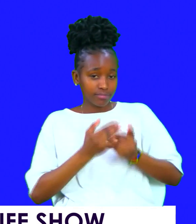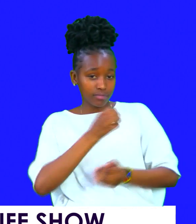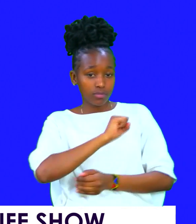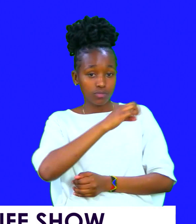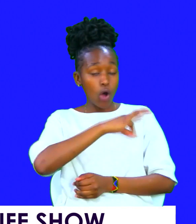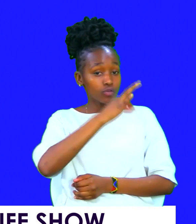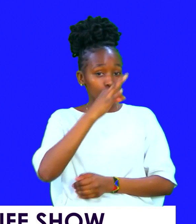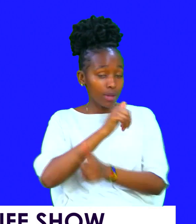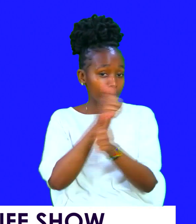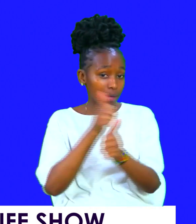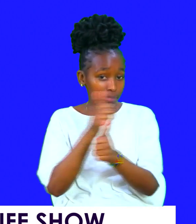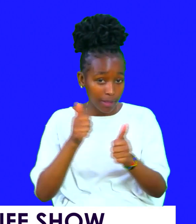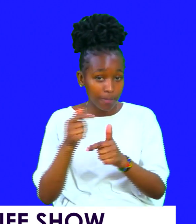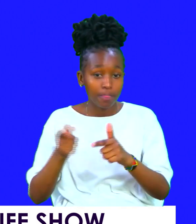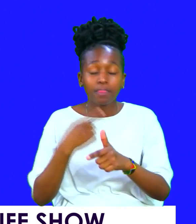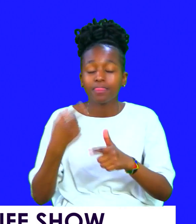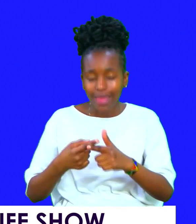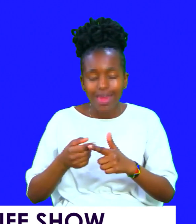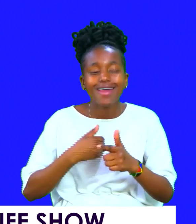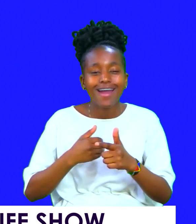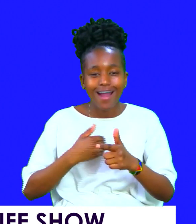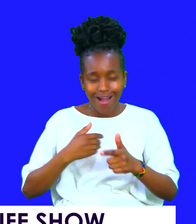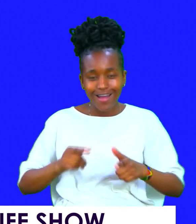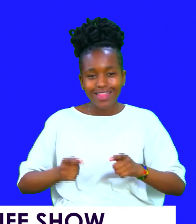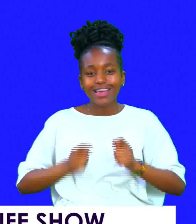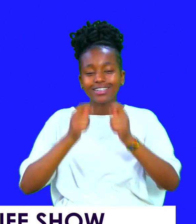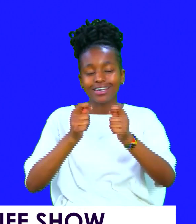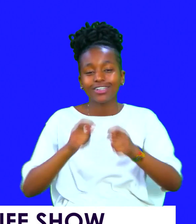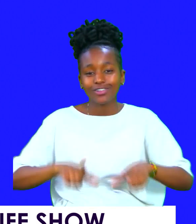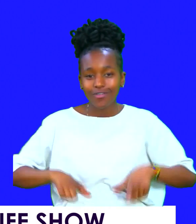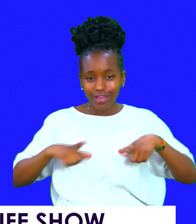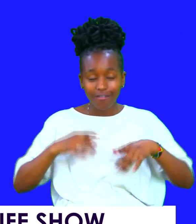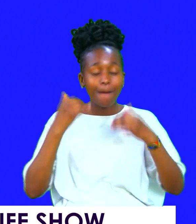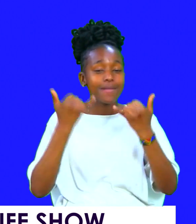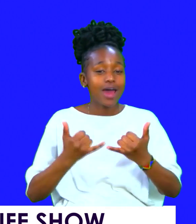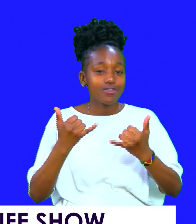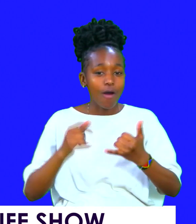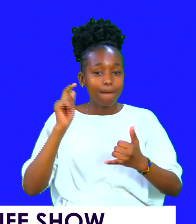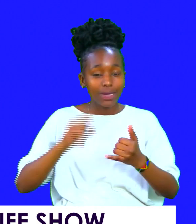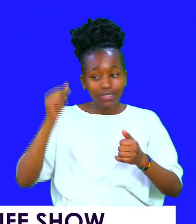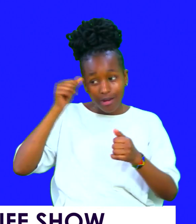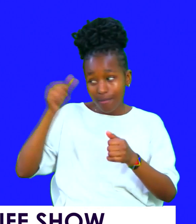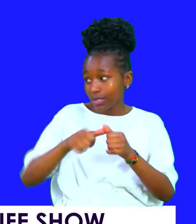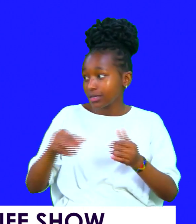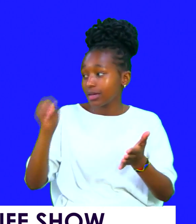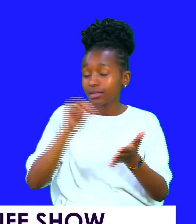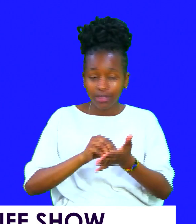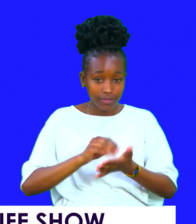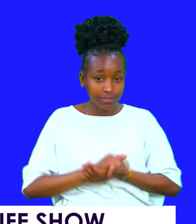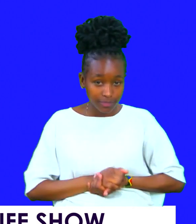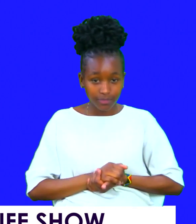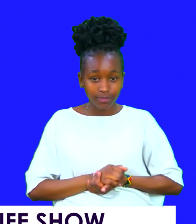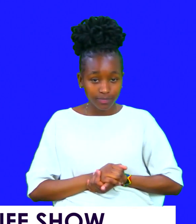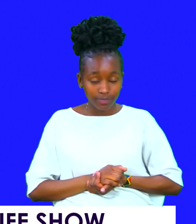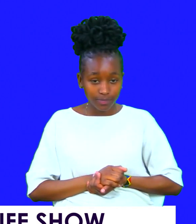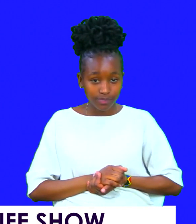for therein lies the treasures of life. Let me say that again, for it touches on the name. It touches on